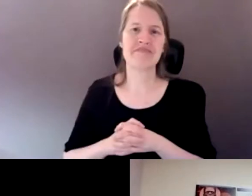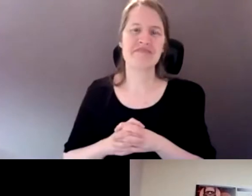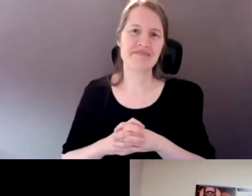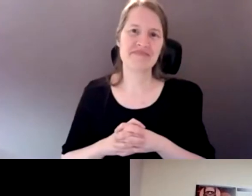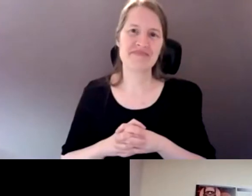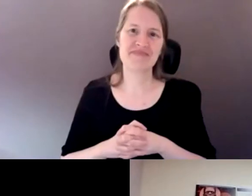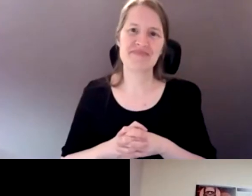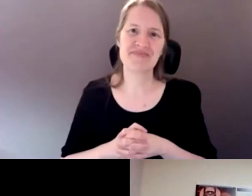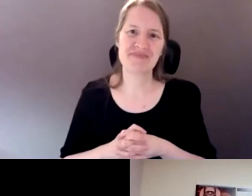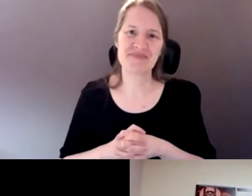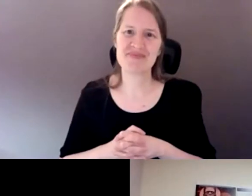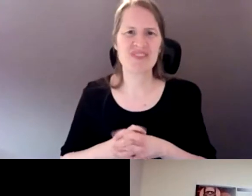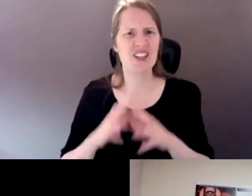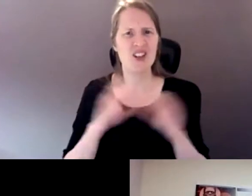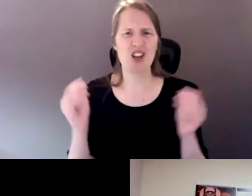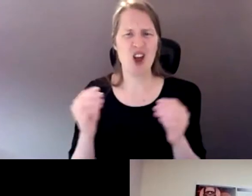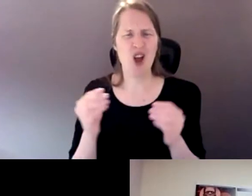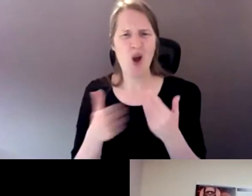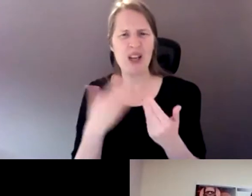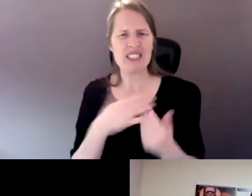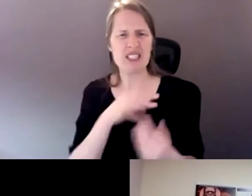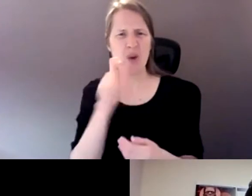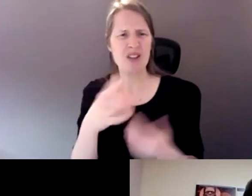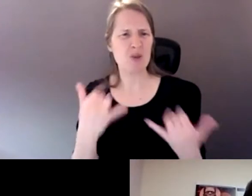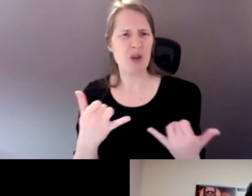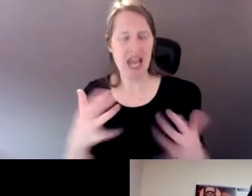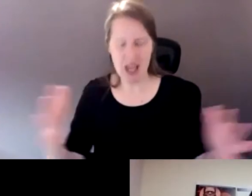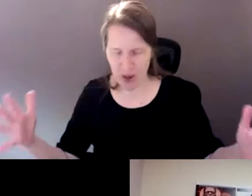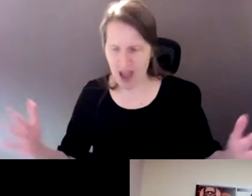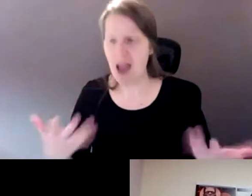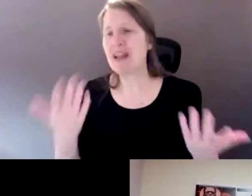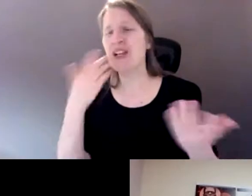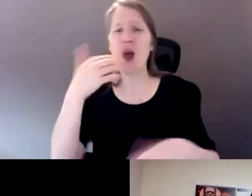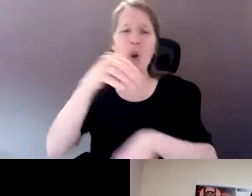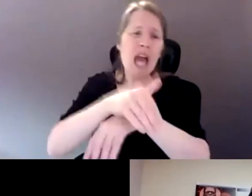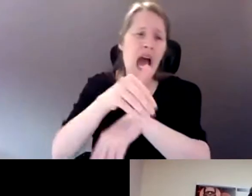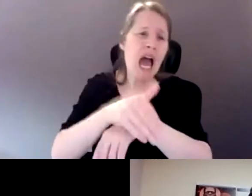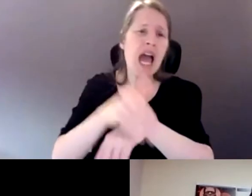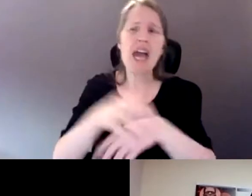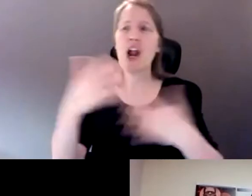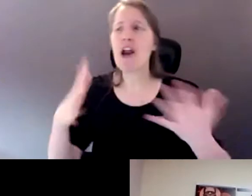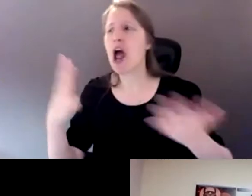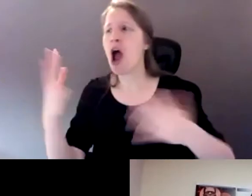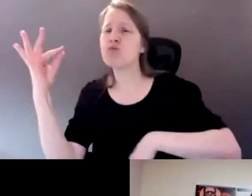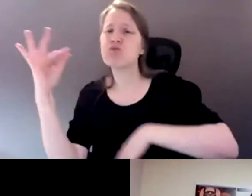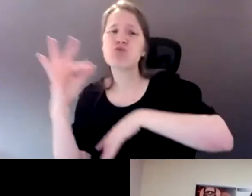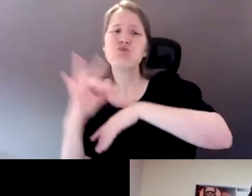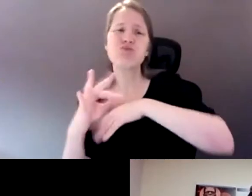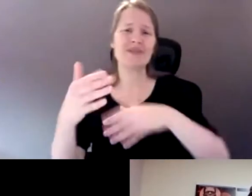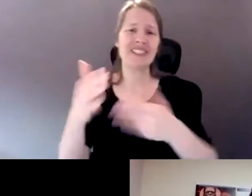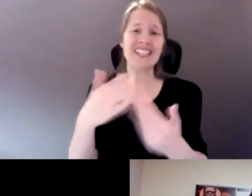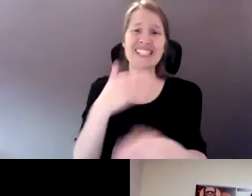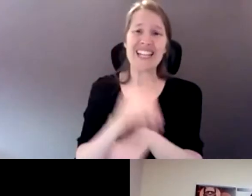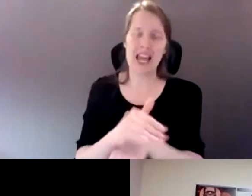Yeah, there's no softballs today, huh? It's late in the evening. I was thinking this would be easy.